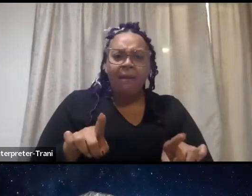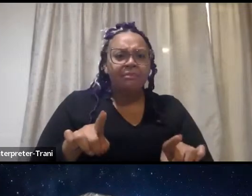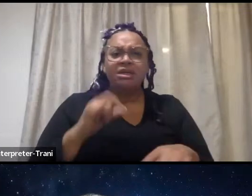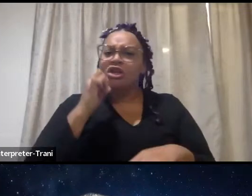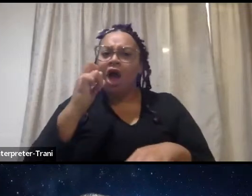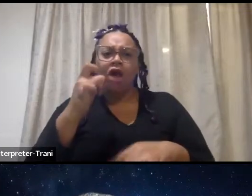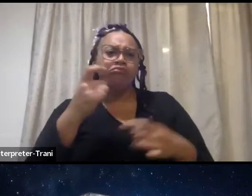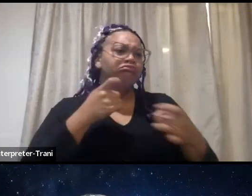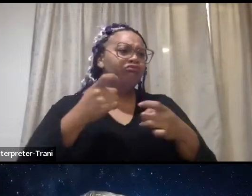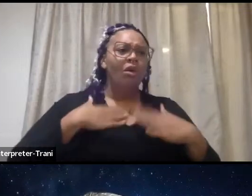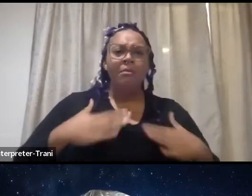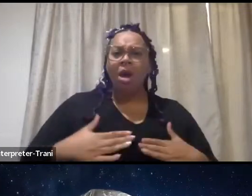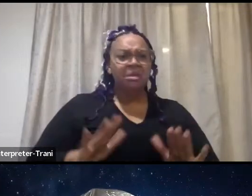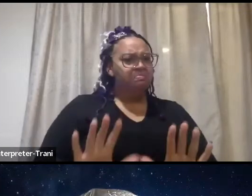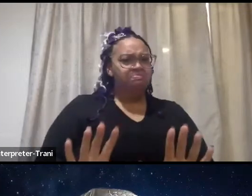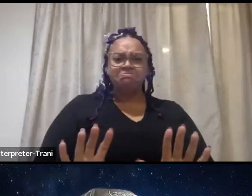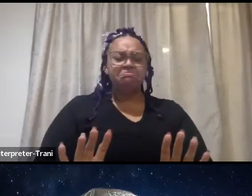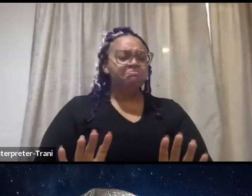bodies around.